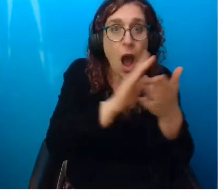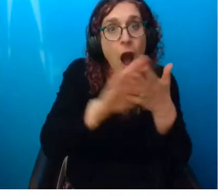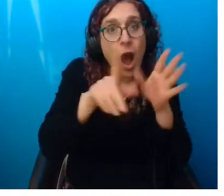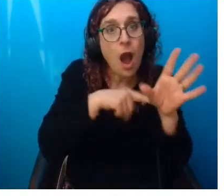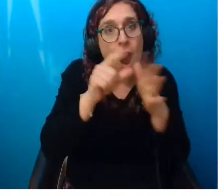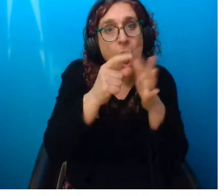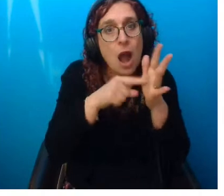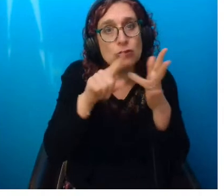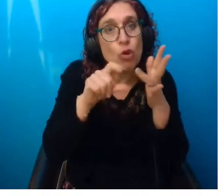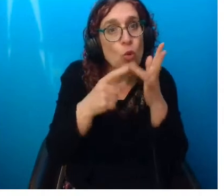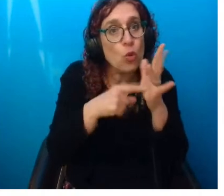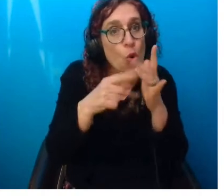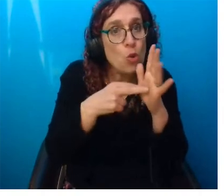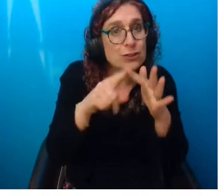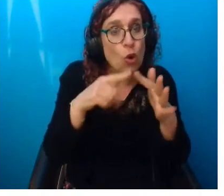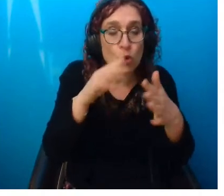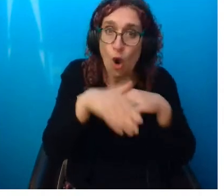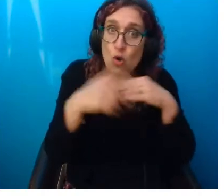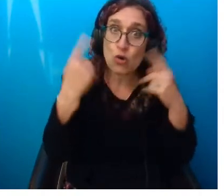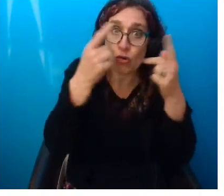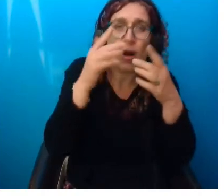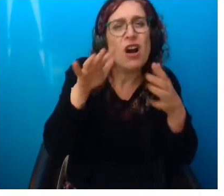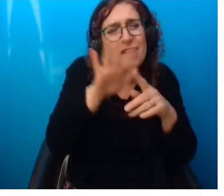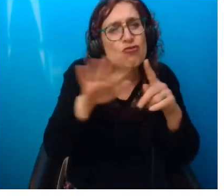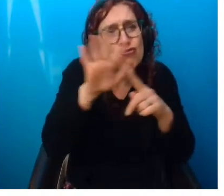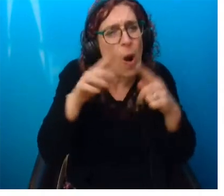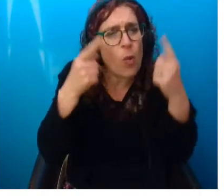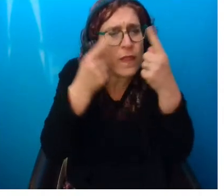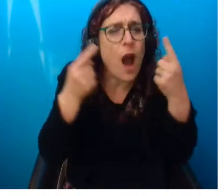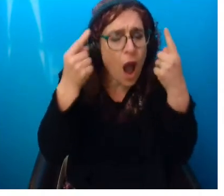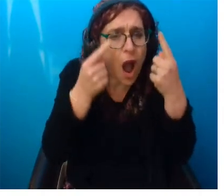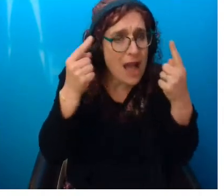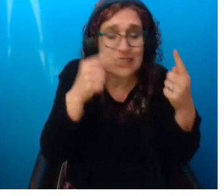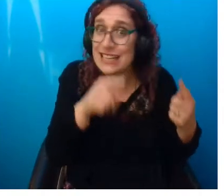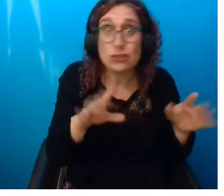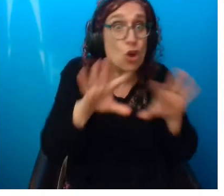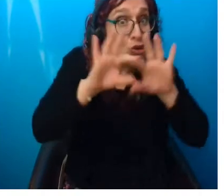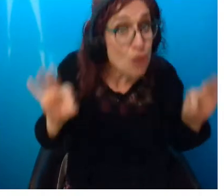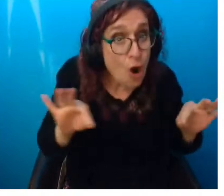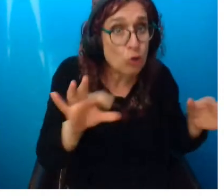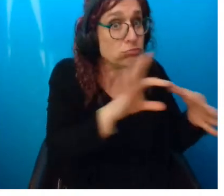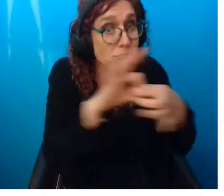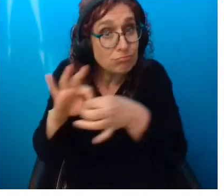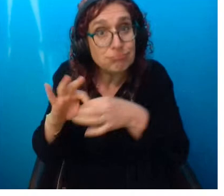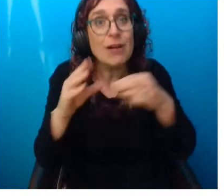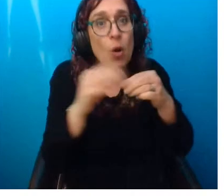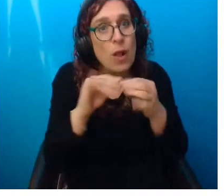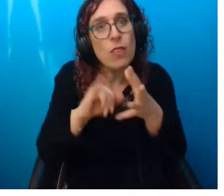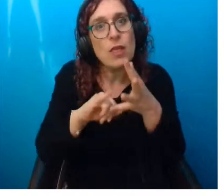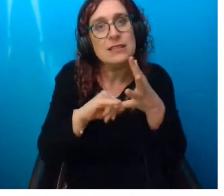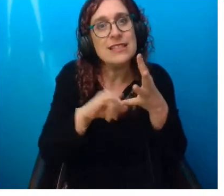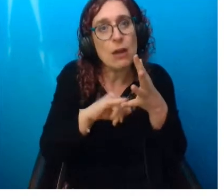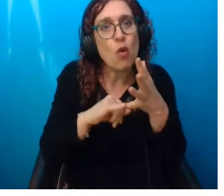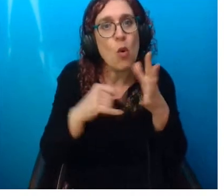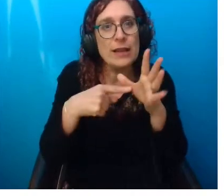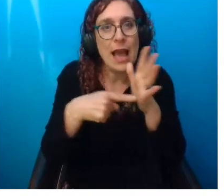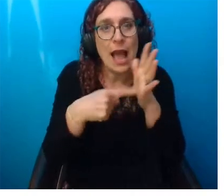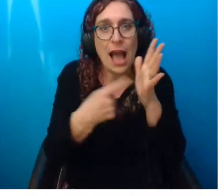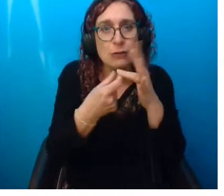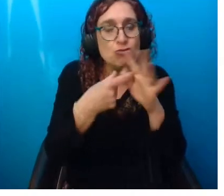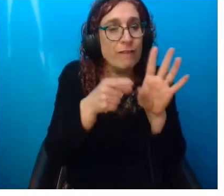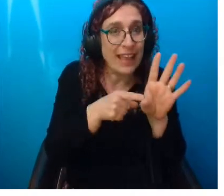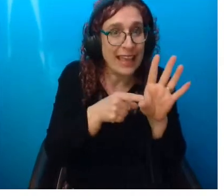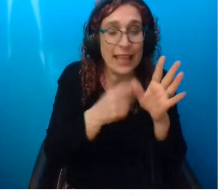is actually not been associated with steroid atrophy. And therefore, while lots of individuals come in and no one has wanted to